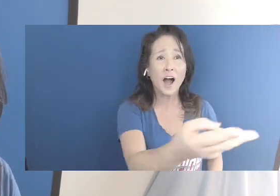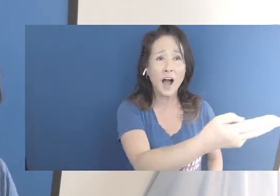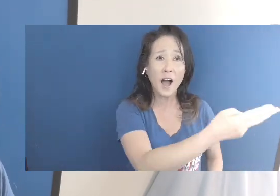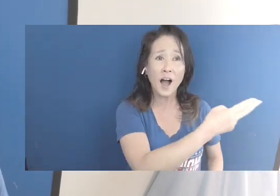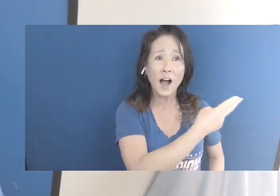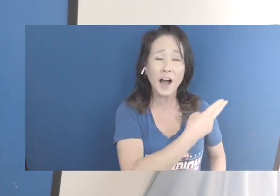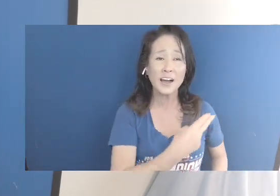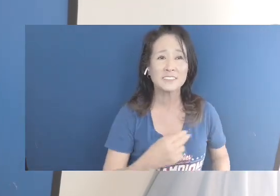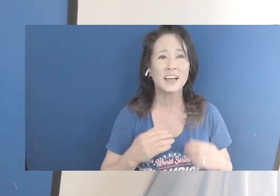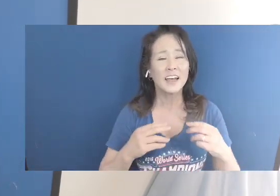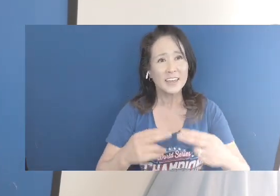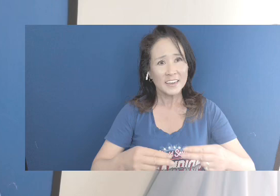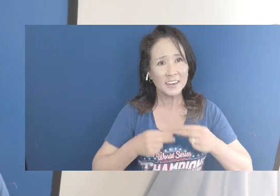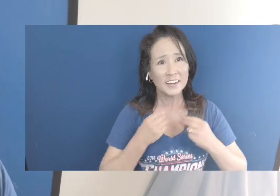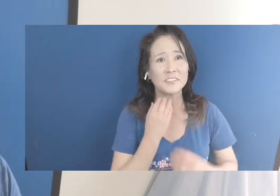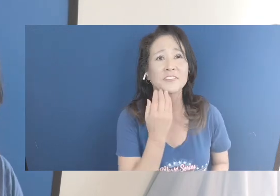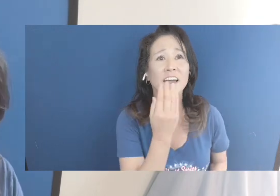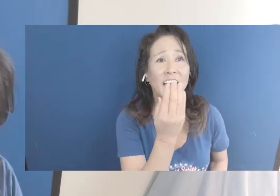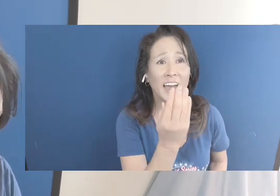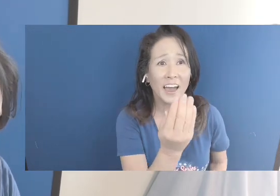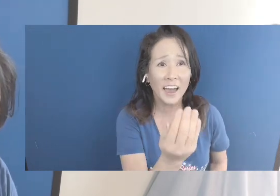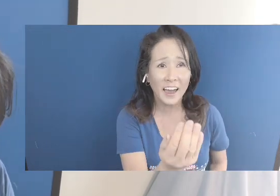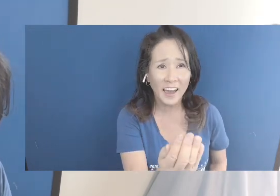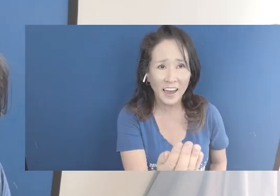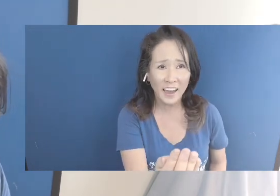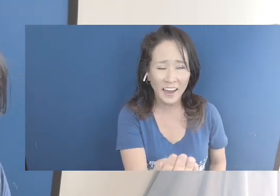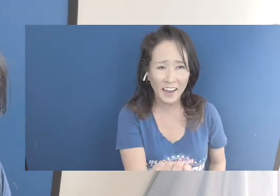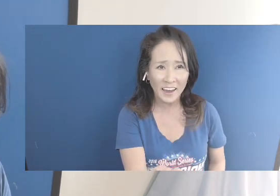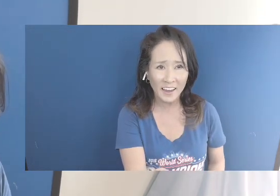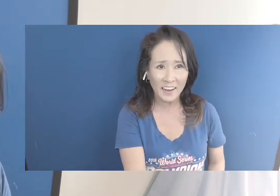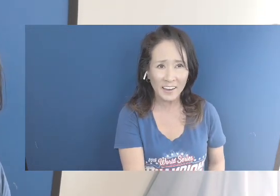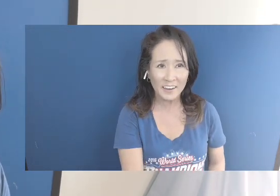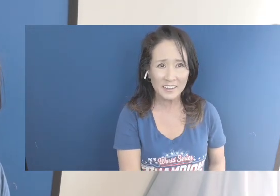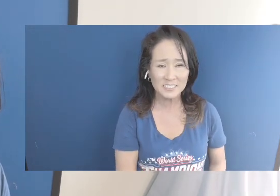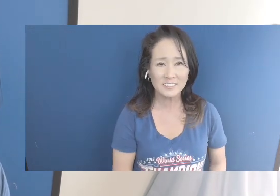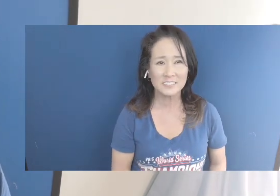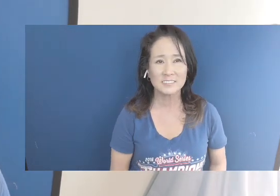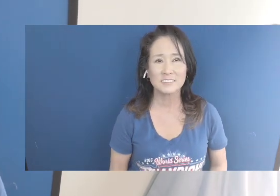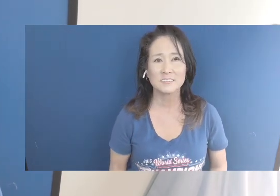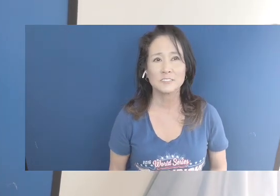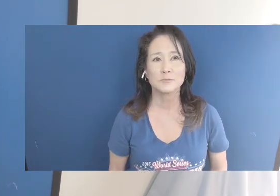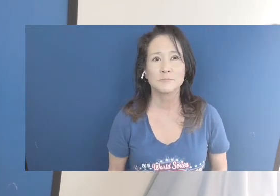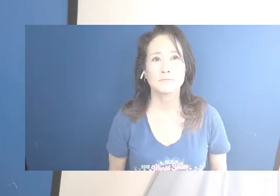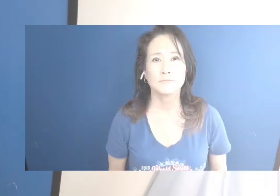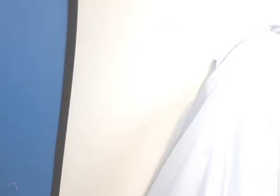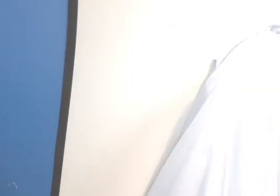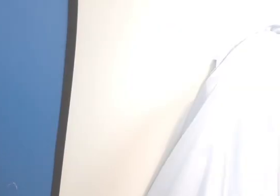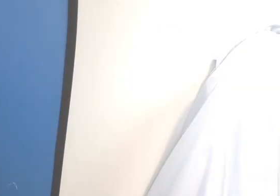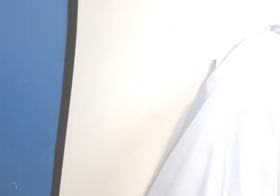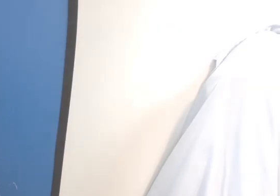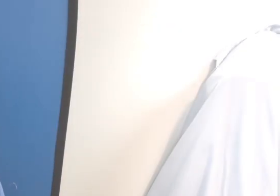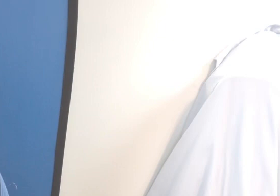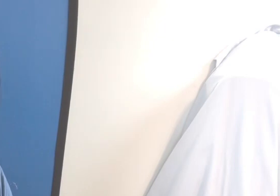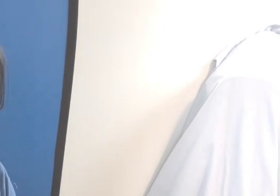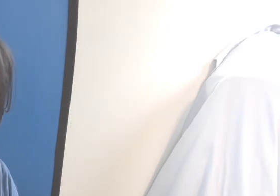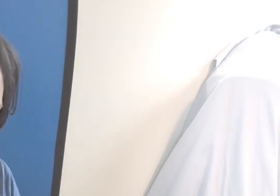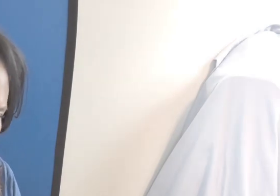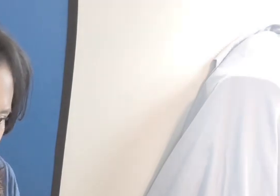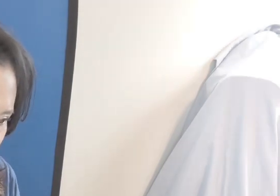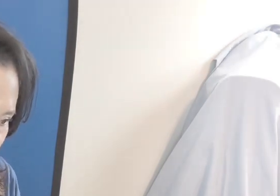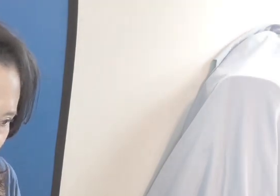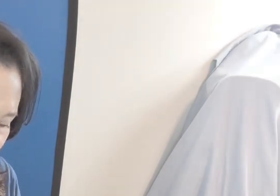us. Give thanks. Let Let the poor